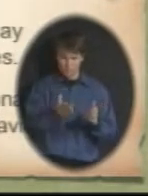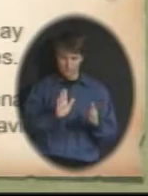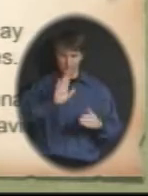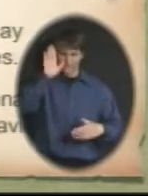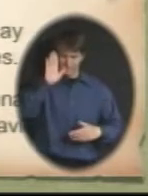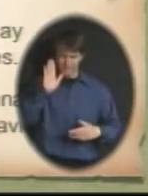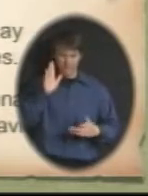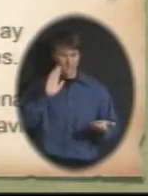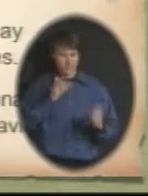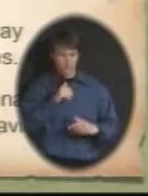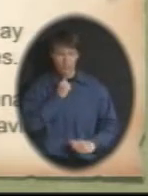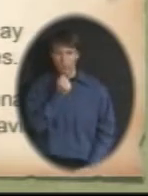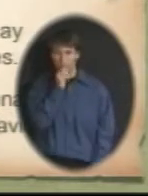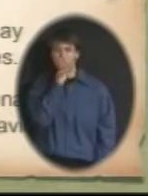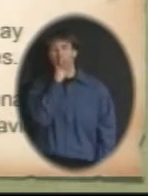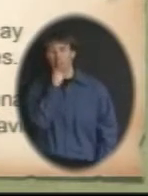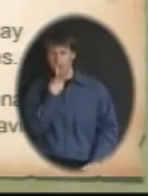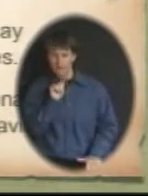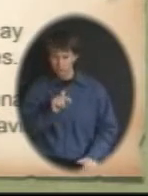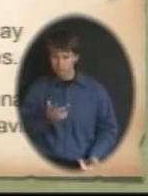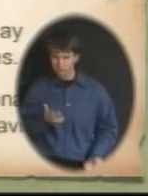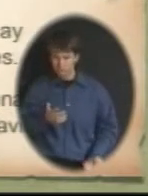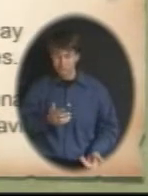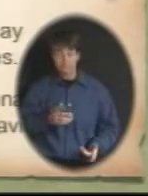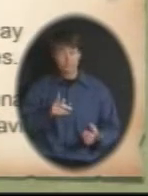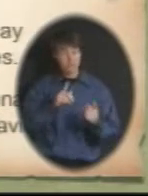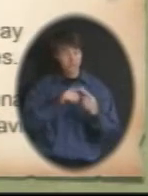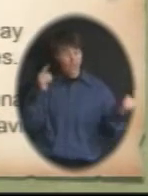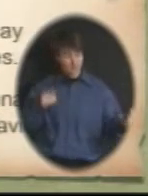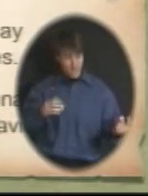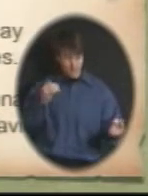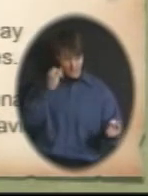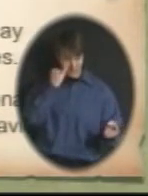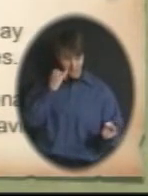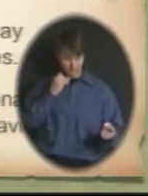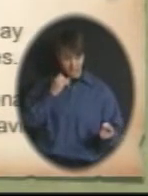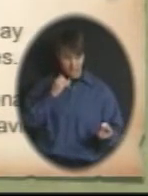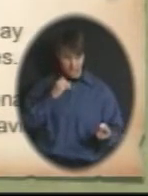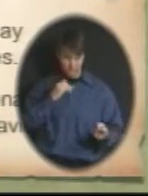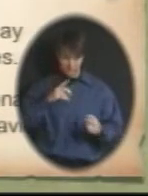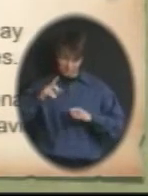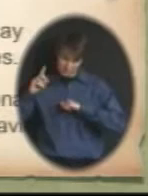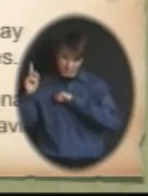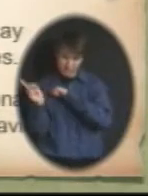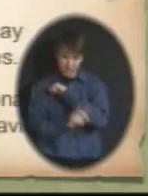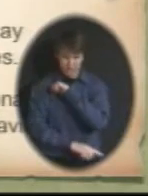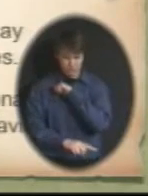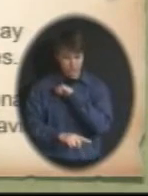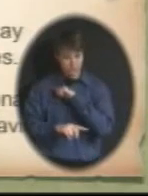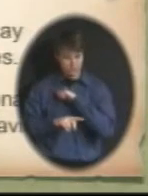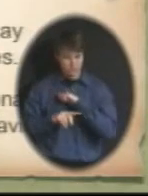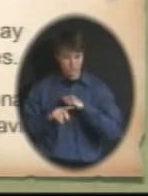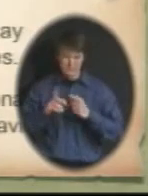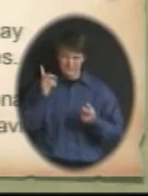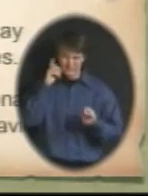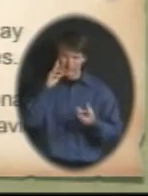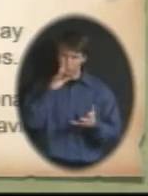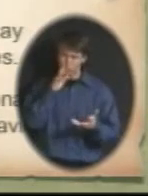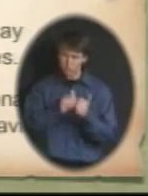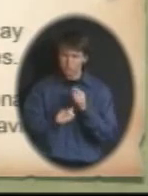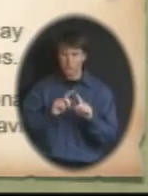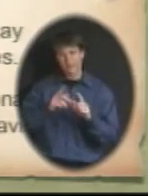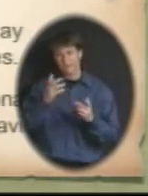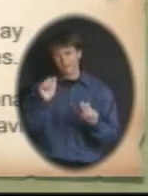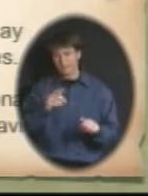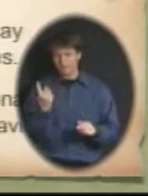versus shouting out an answer. The opposite side of that is that using punishing response, and that sounds cruel, but it could be